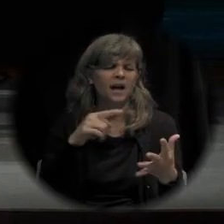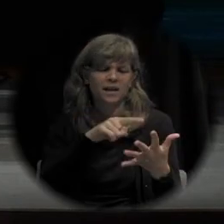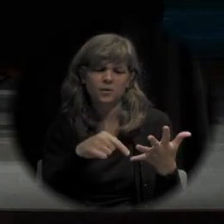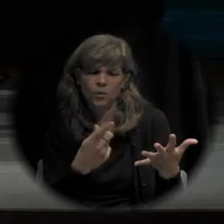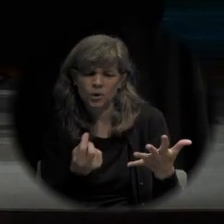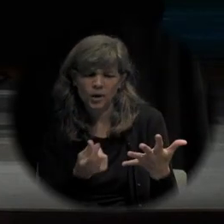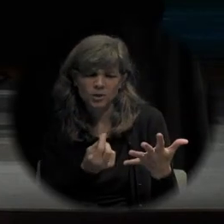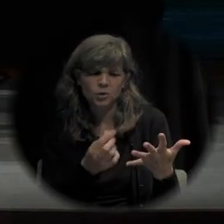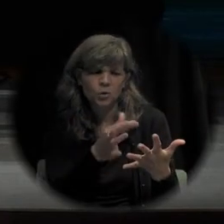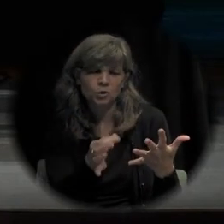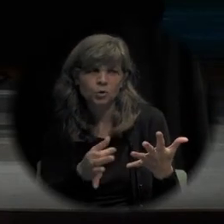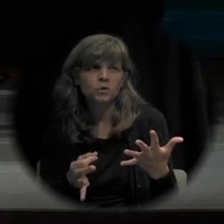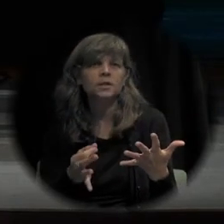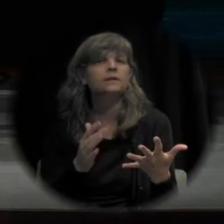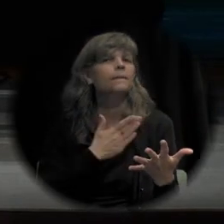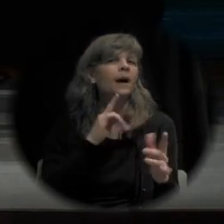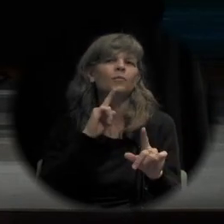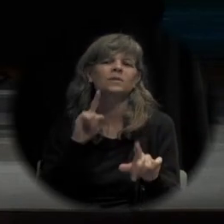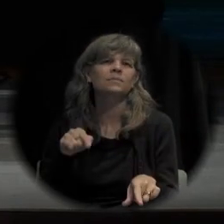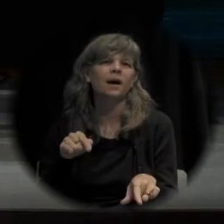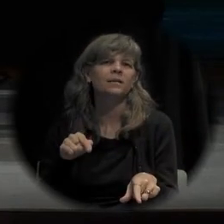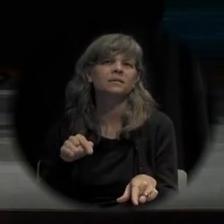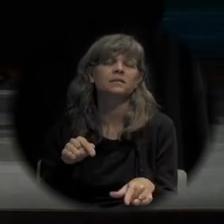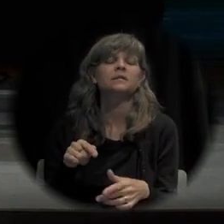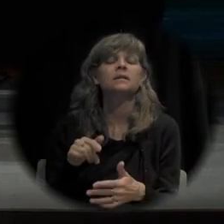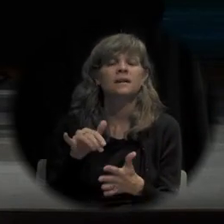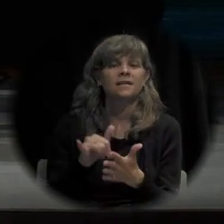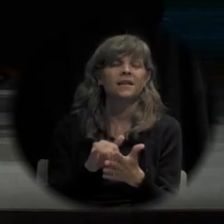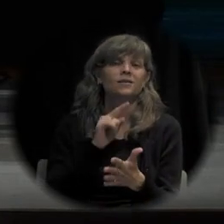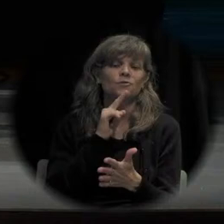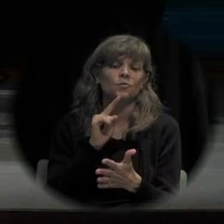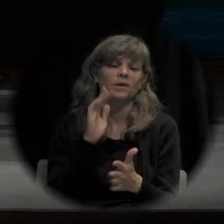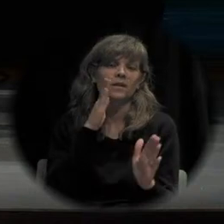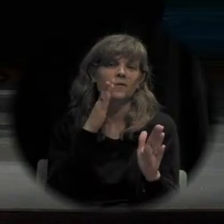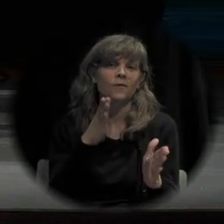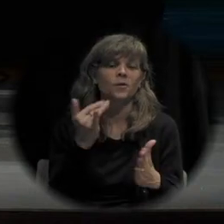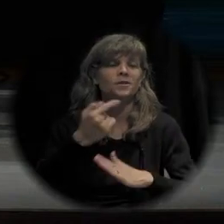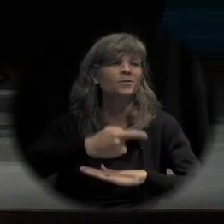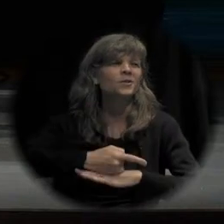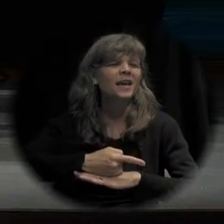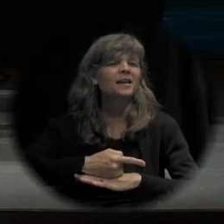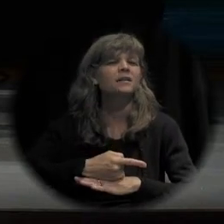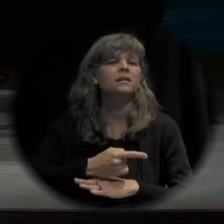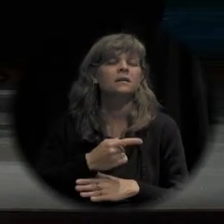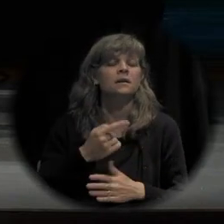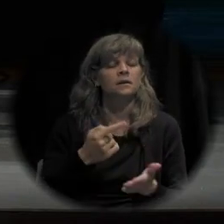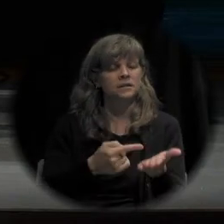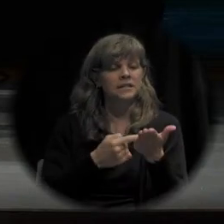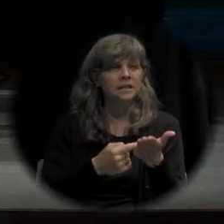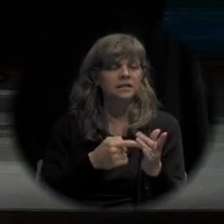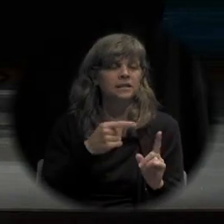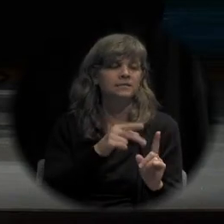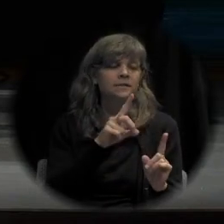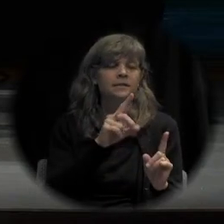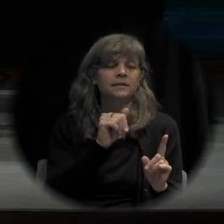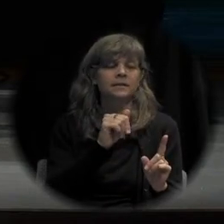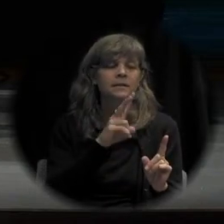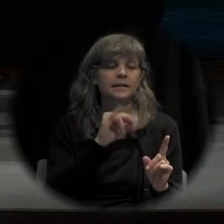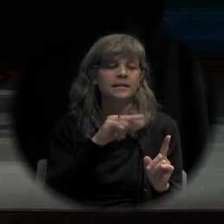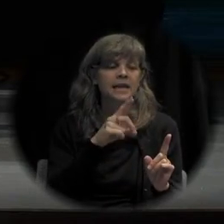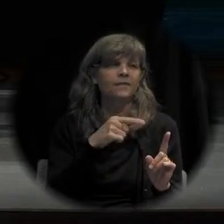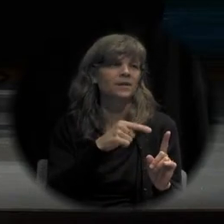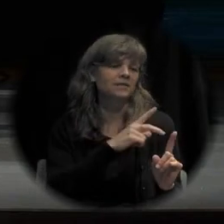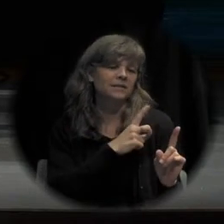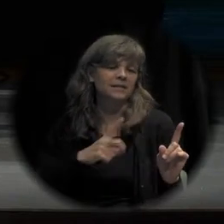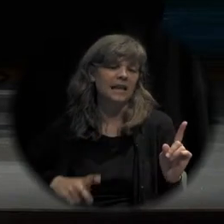I live? How do I respond? And that's really what I want to think about as we talk about David, as we think about what's going on.